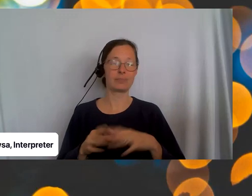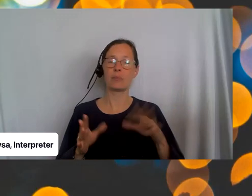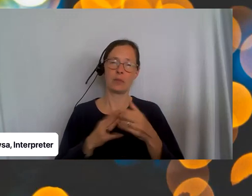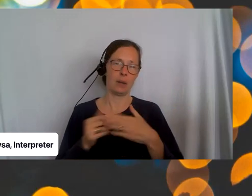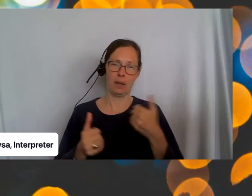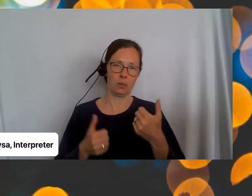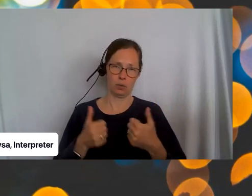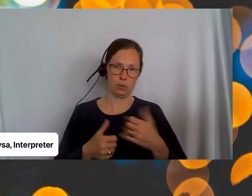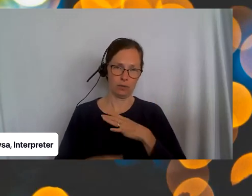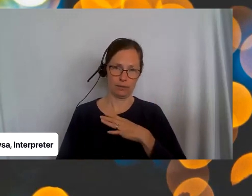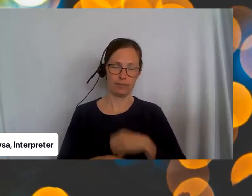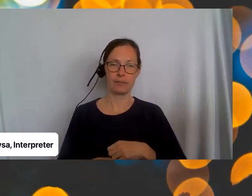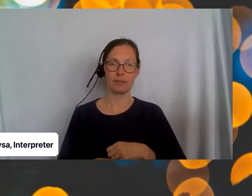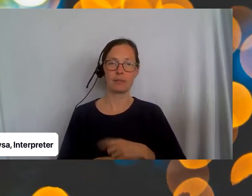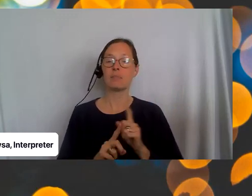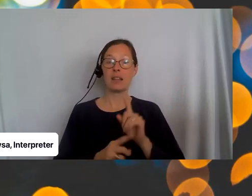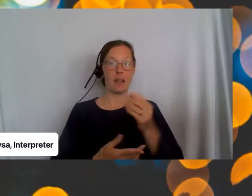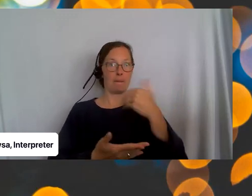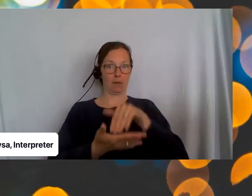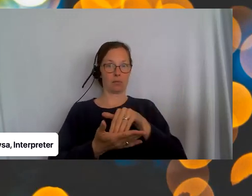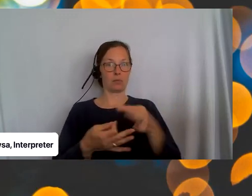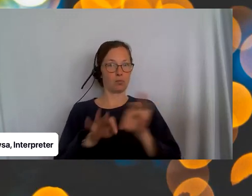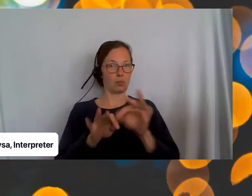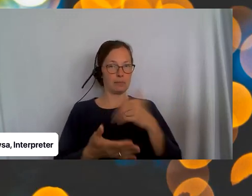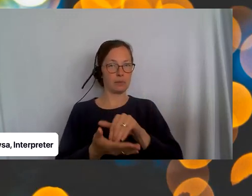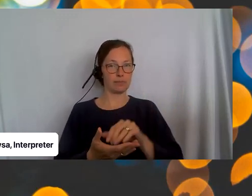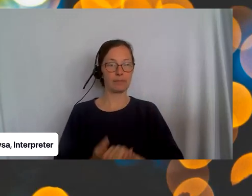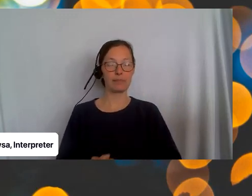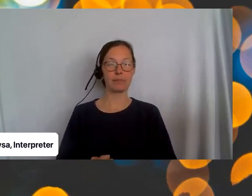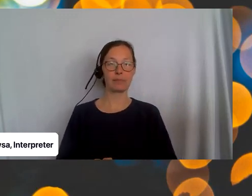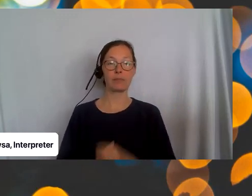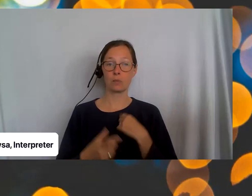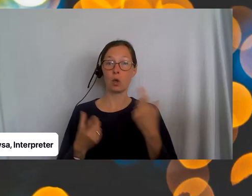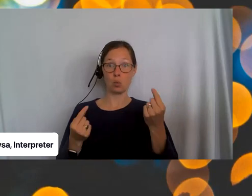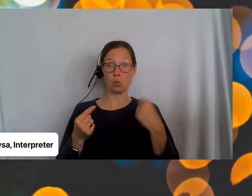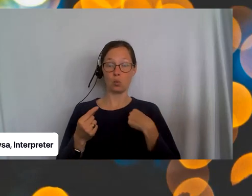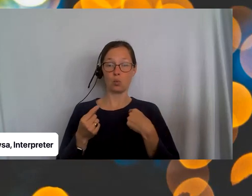end, but centered. So what I would do is I would fold it in half